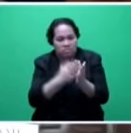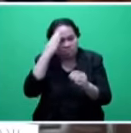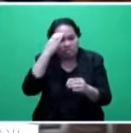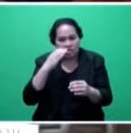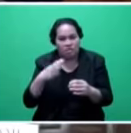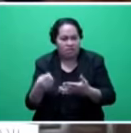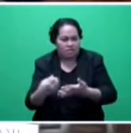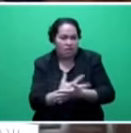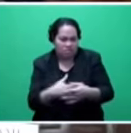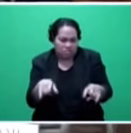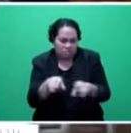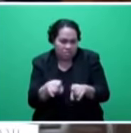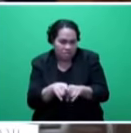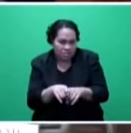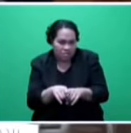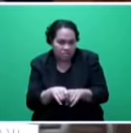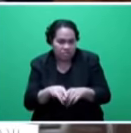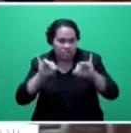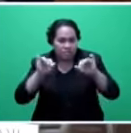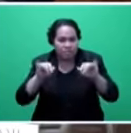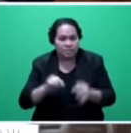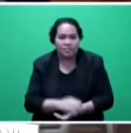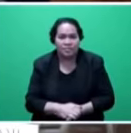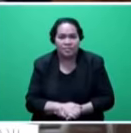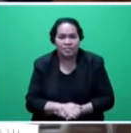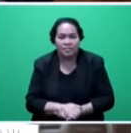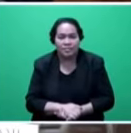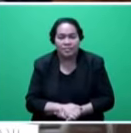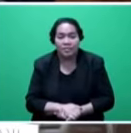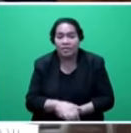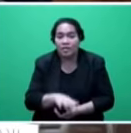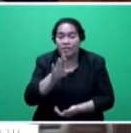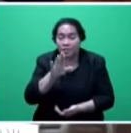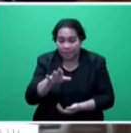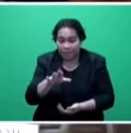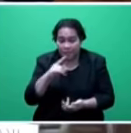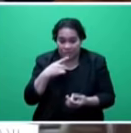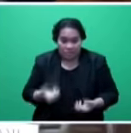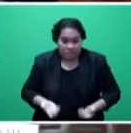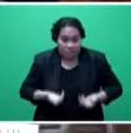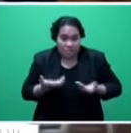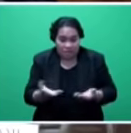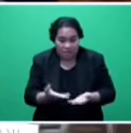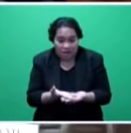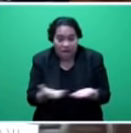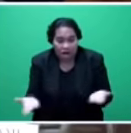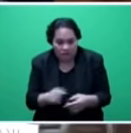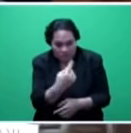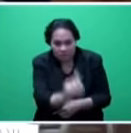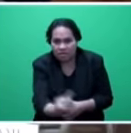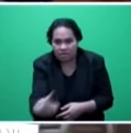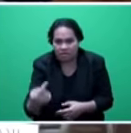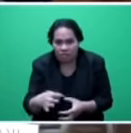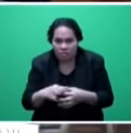and are in similar crises. Mr. Speaker, sir, apart from providing livelihood to our citizens, we must